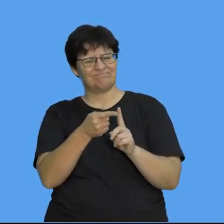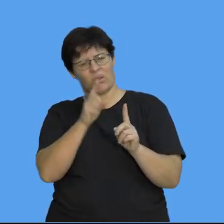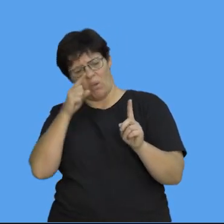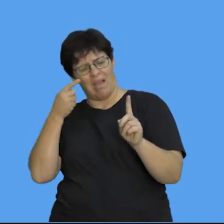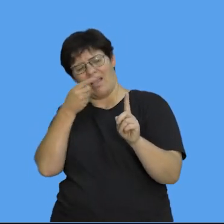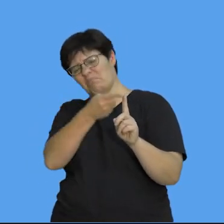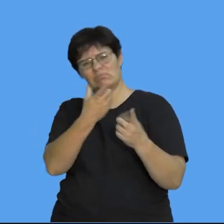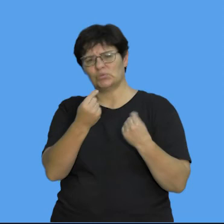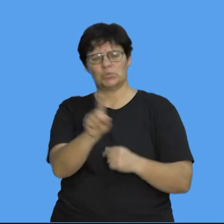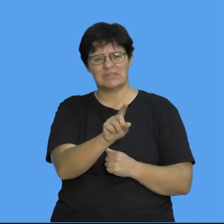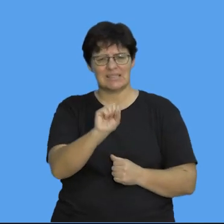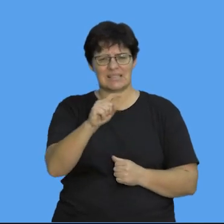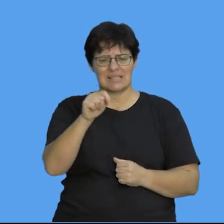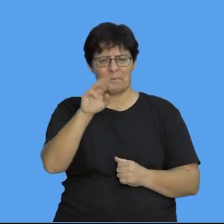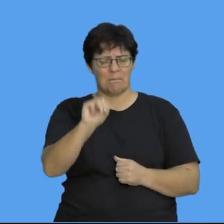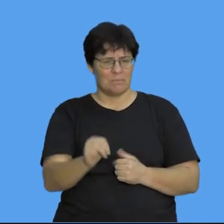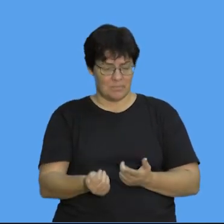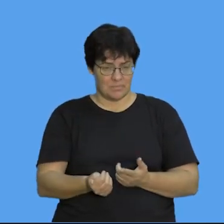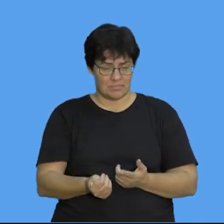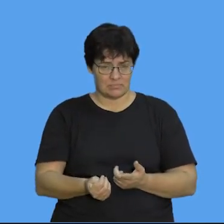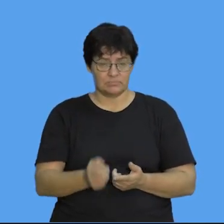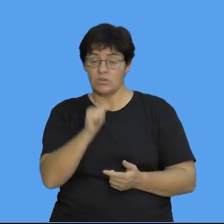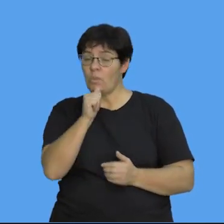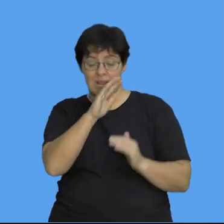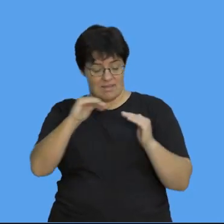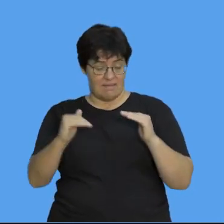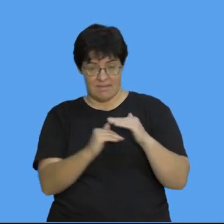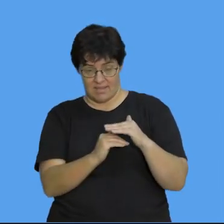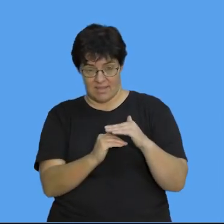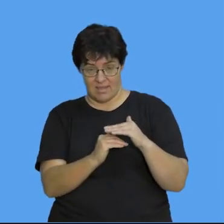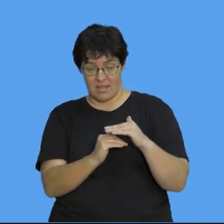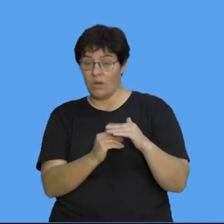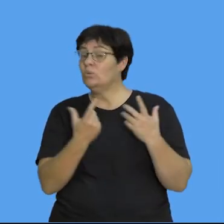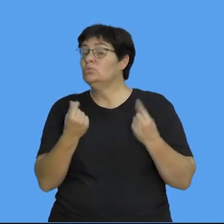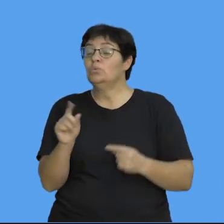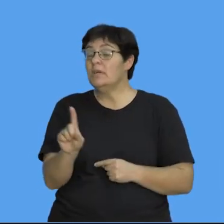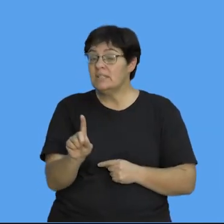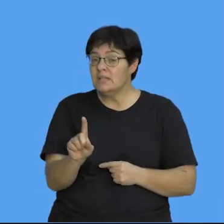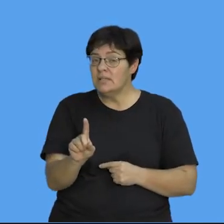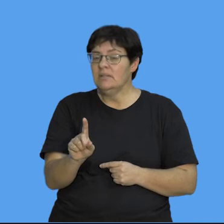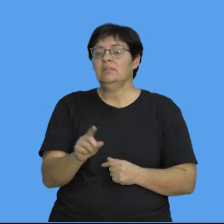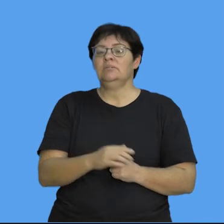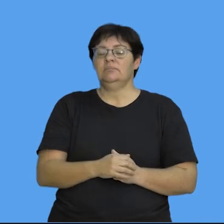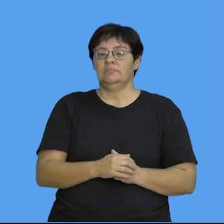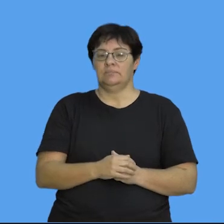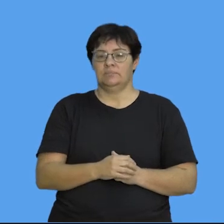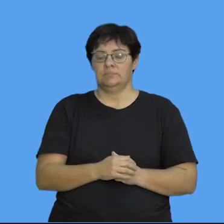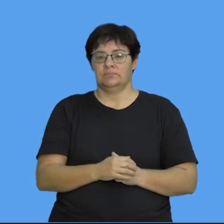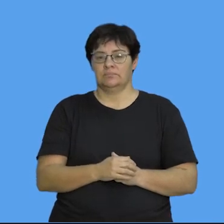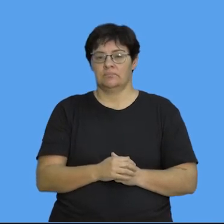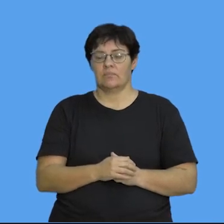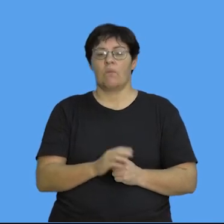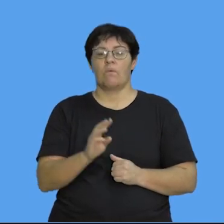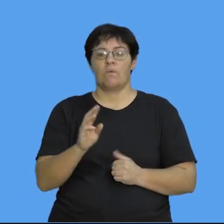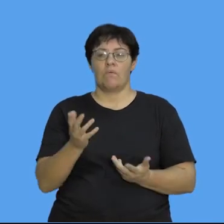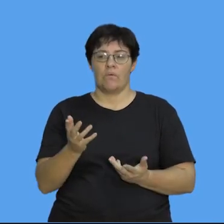function of a stem? Okay, so the stem, even though it's underground, what's it going to do? It's going to give or